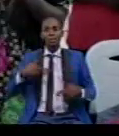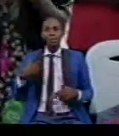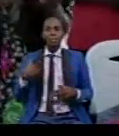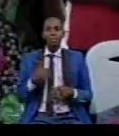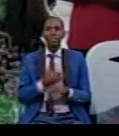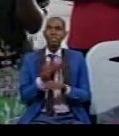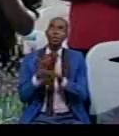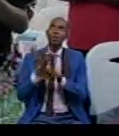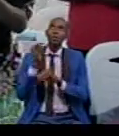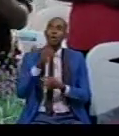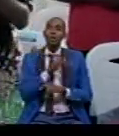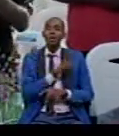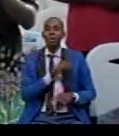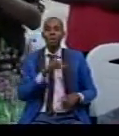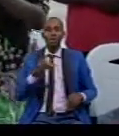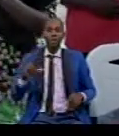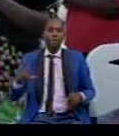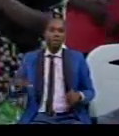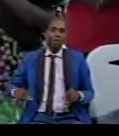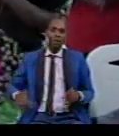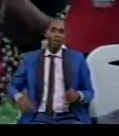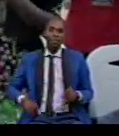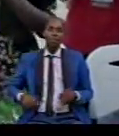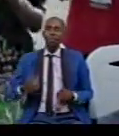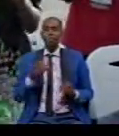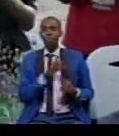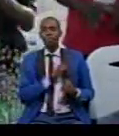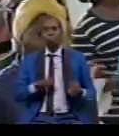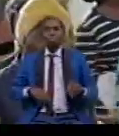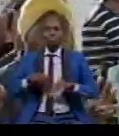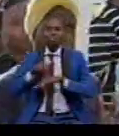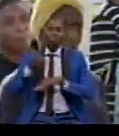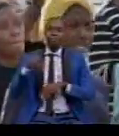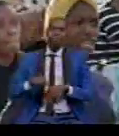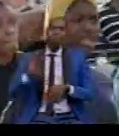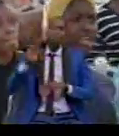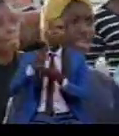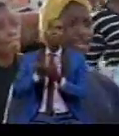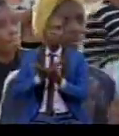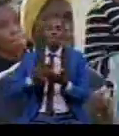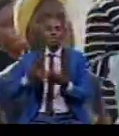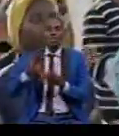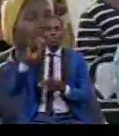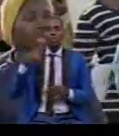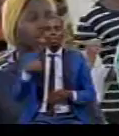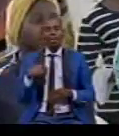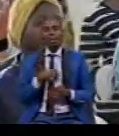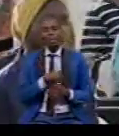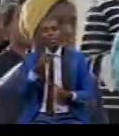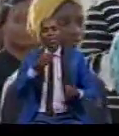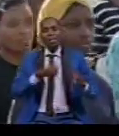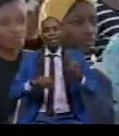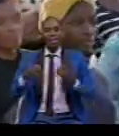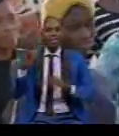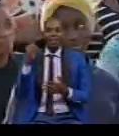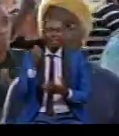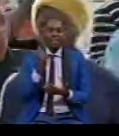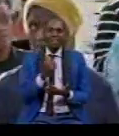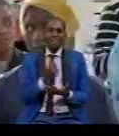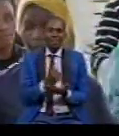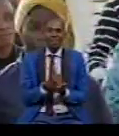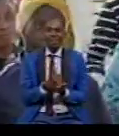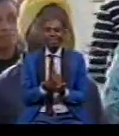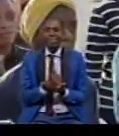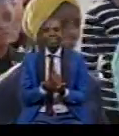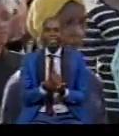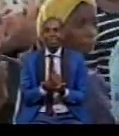your power will be manifested on everyone in Jesus' name.